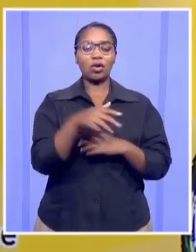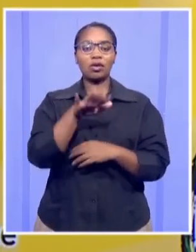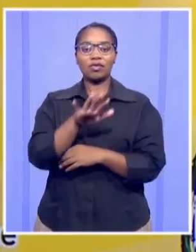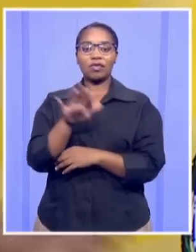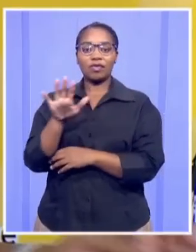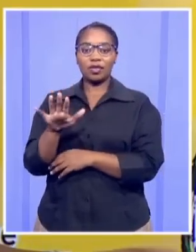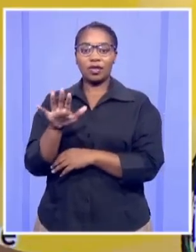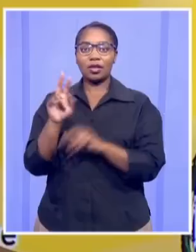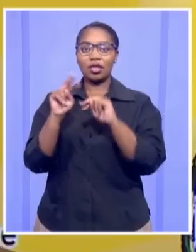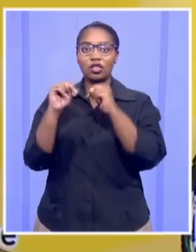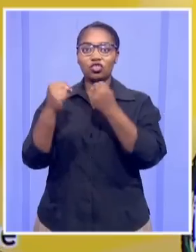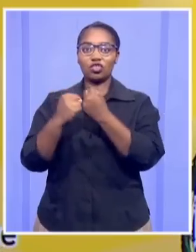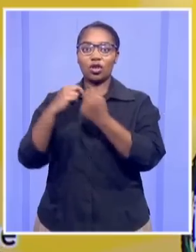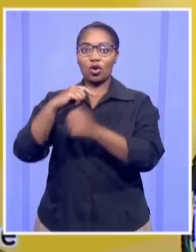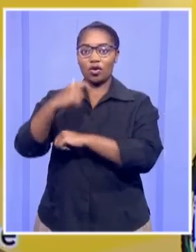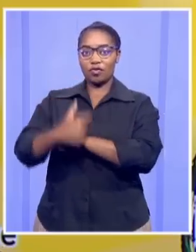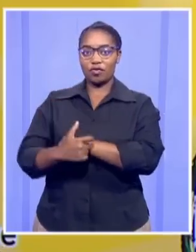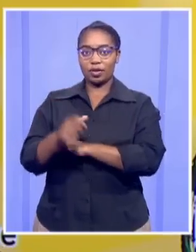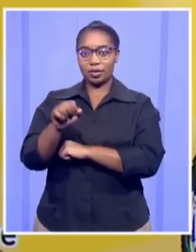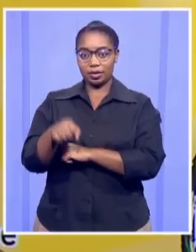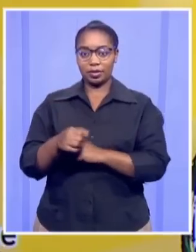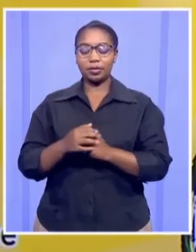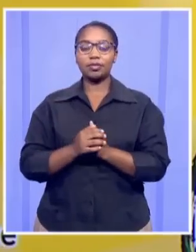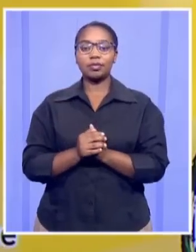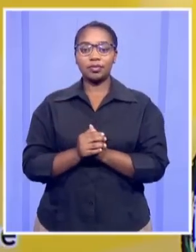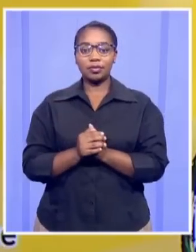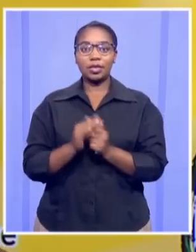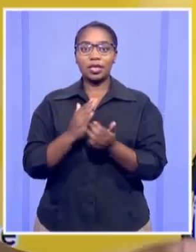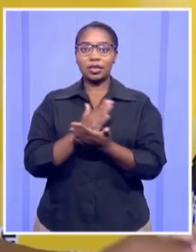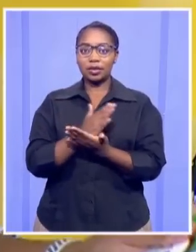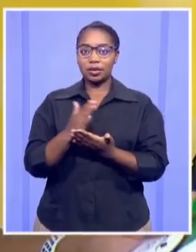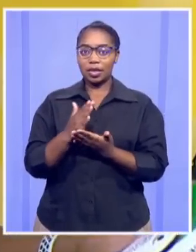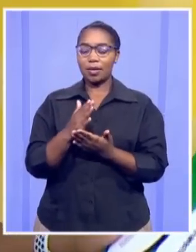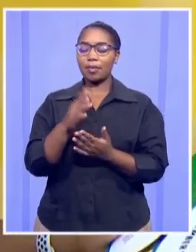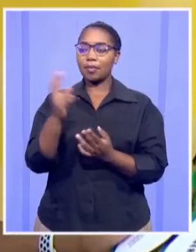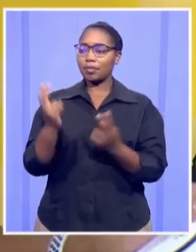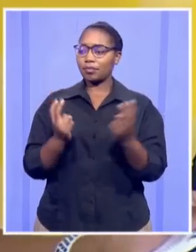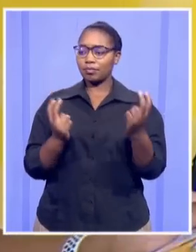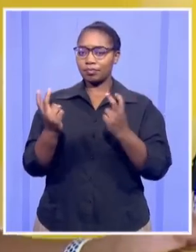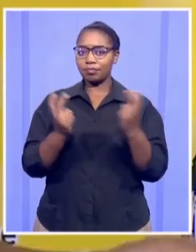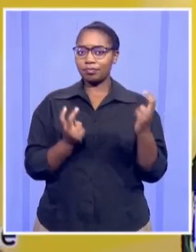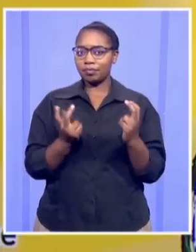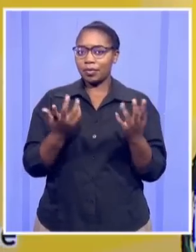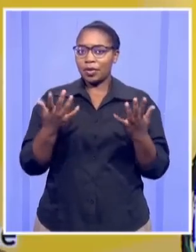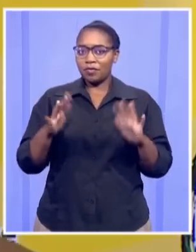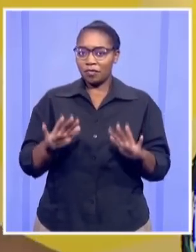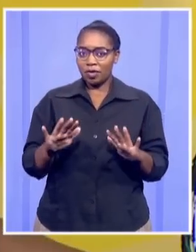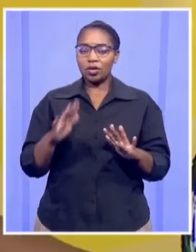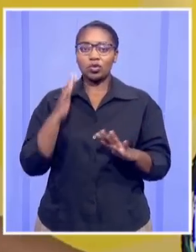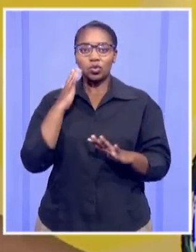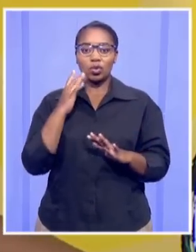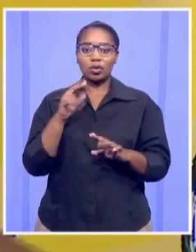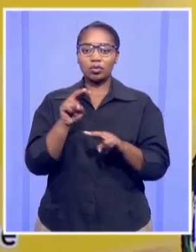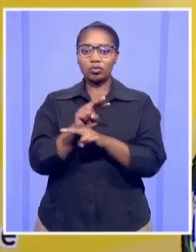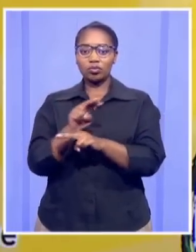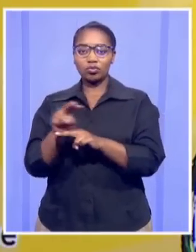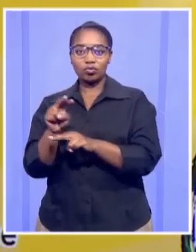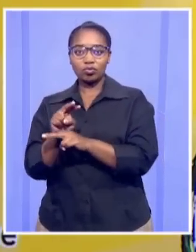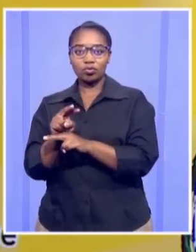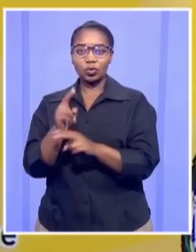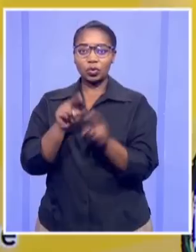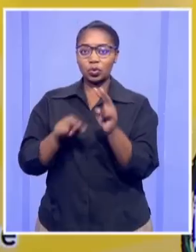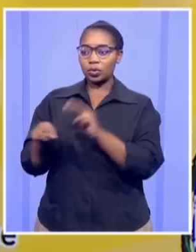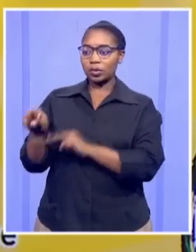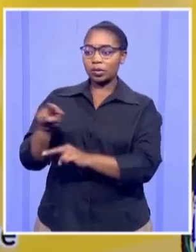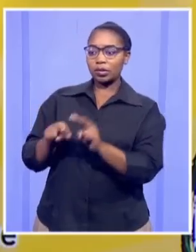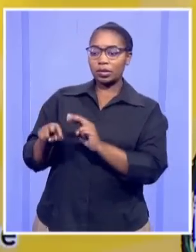So we have taken some of you here before when we did site walkabouts, and we also came in